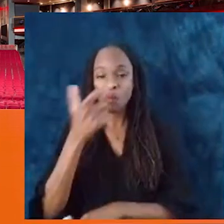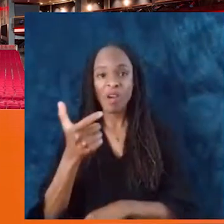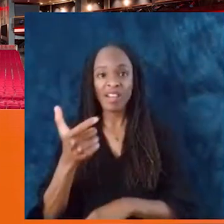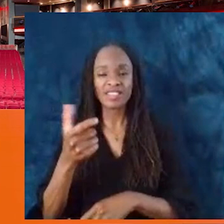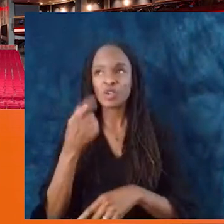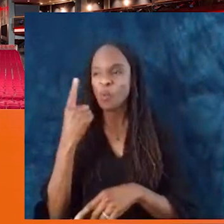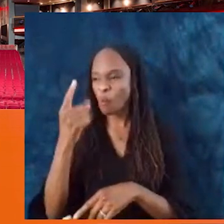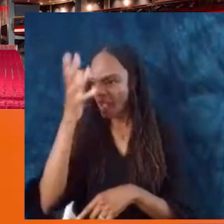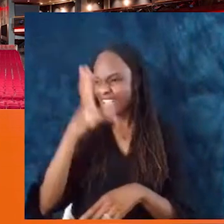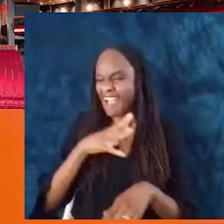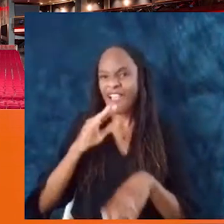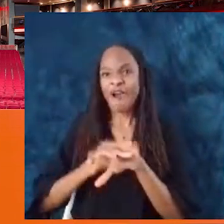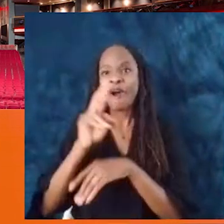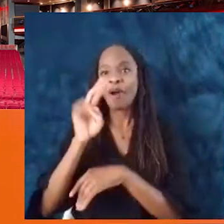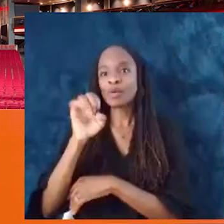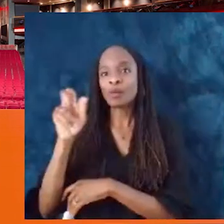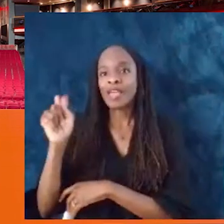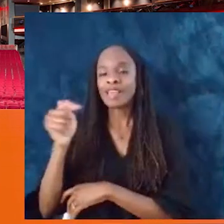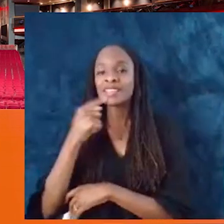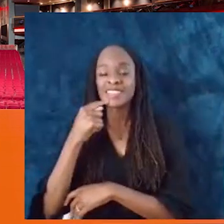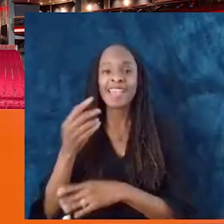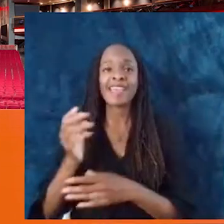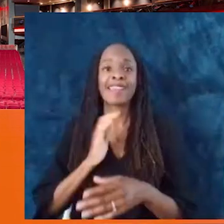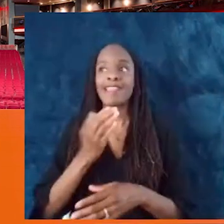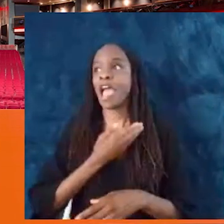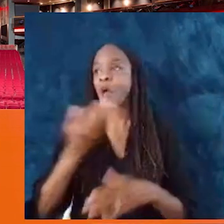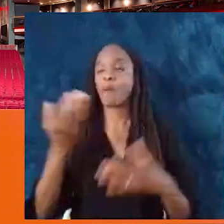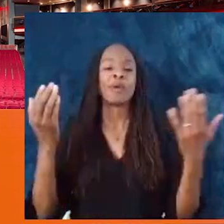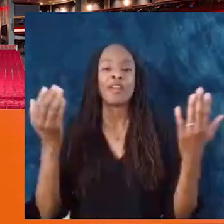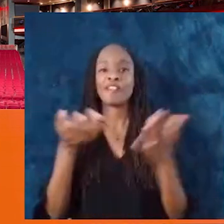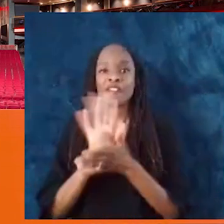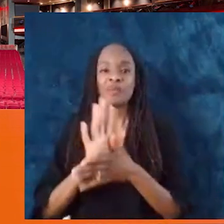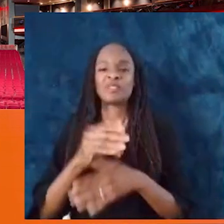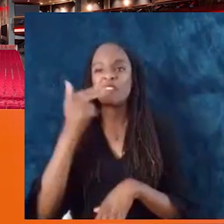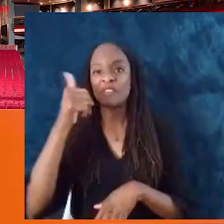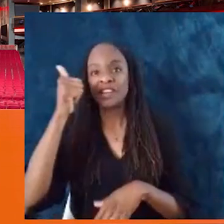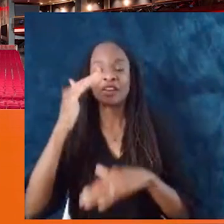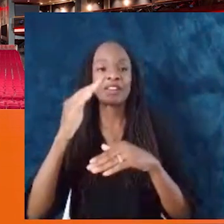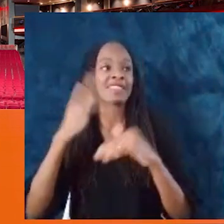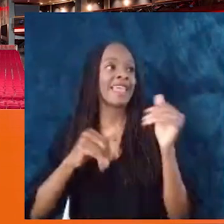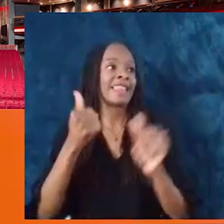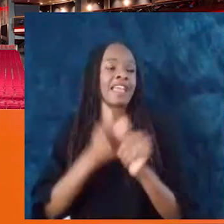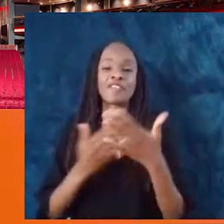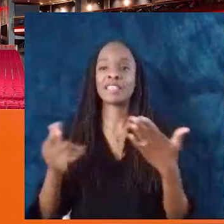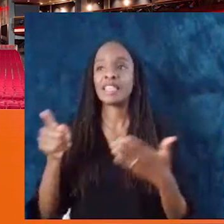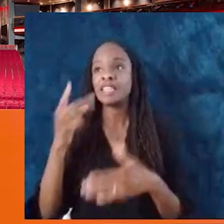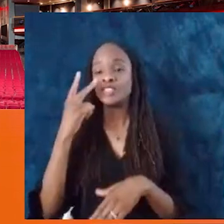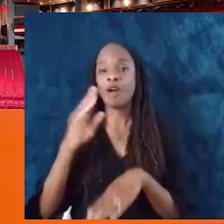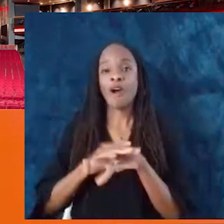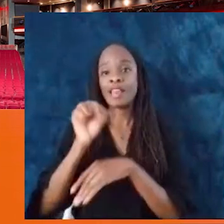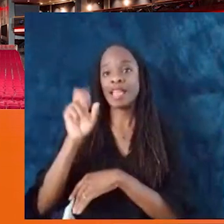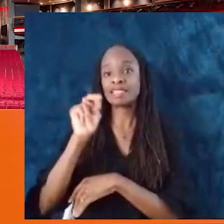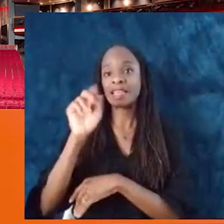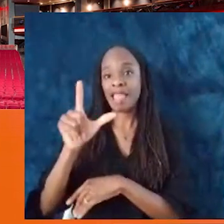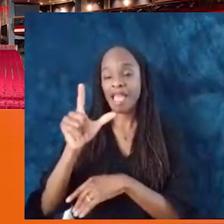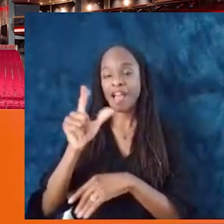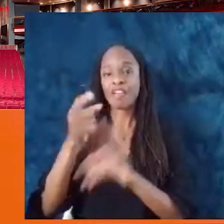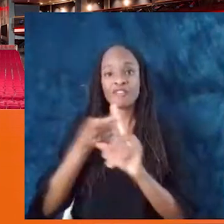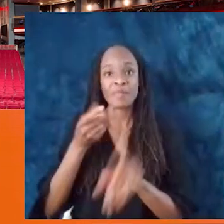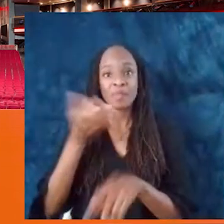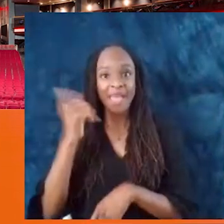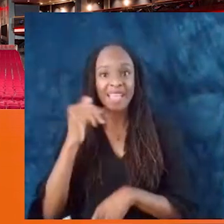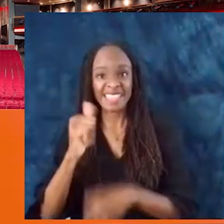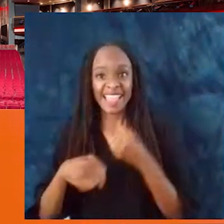on Reddit who said that our film was funnier than everything he saw on SNL in the past 10 years. And yeah, what an